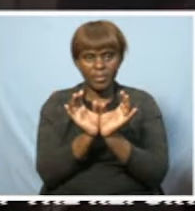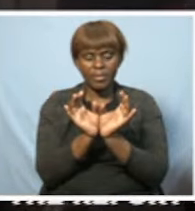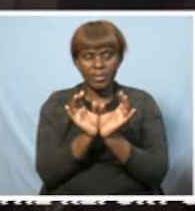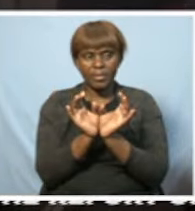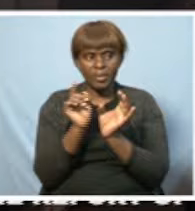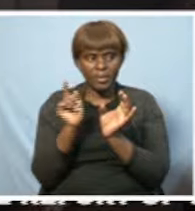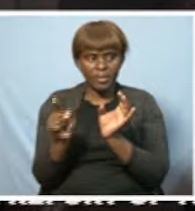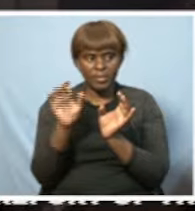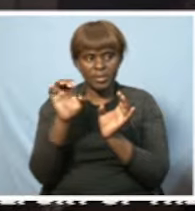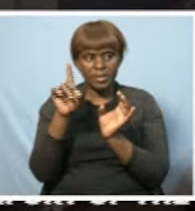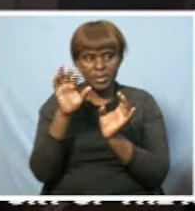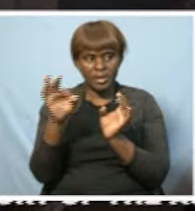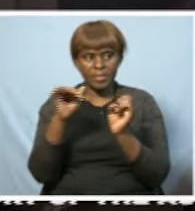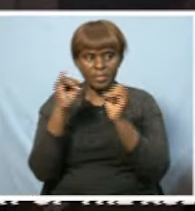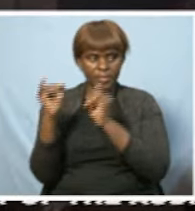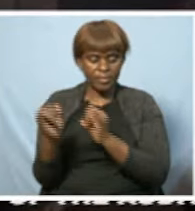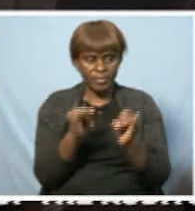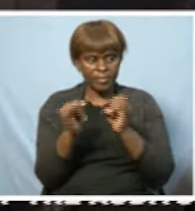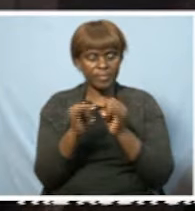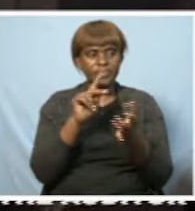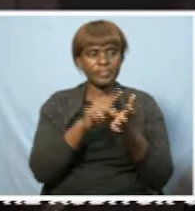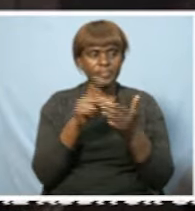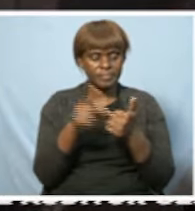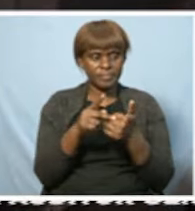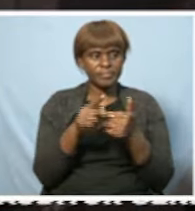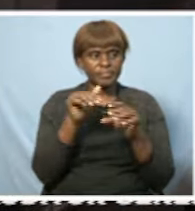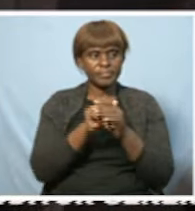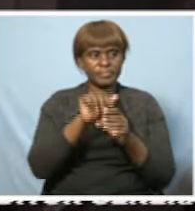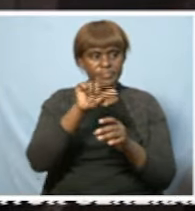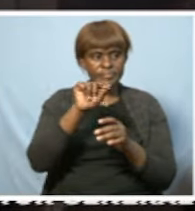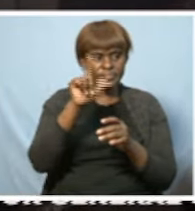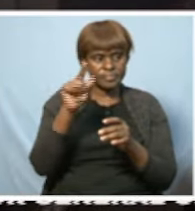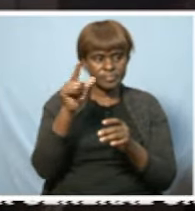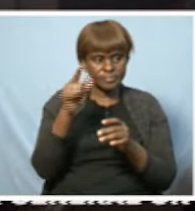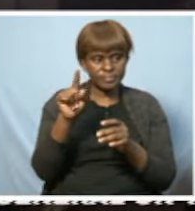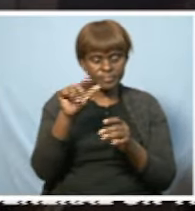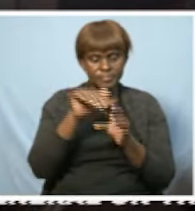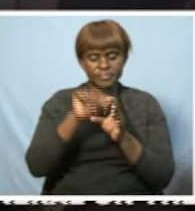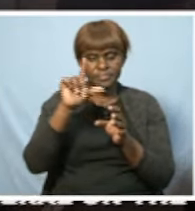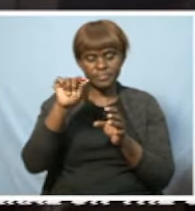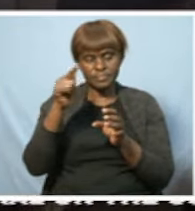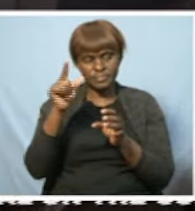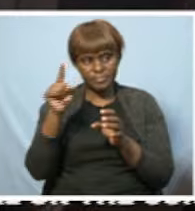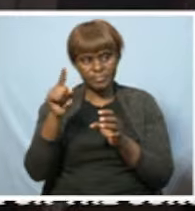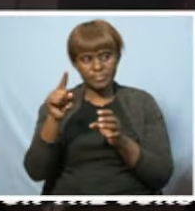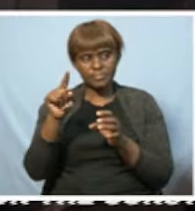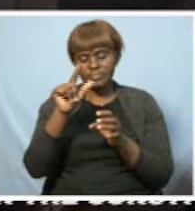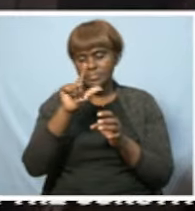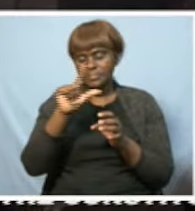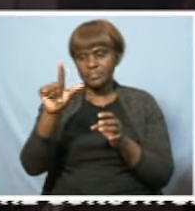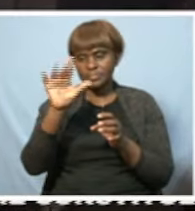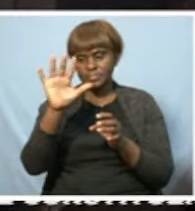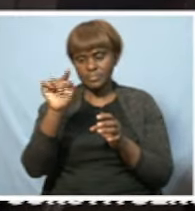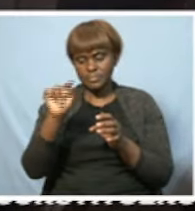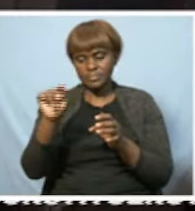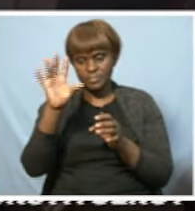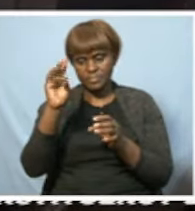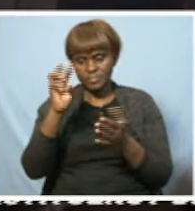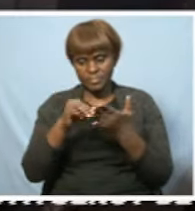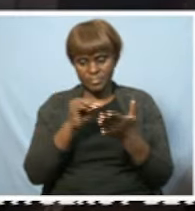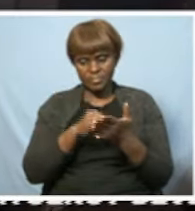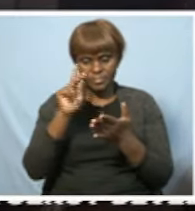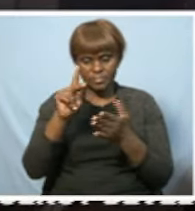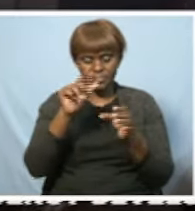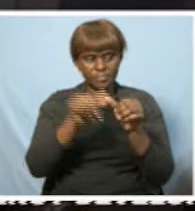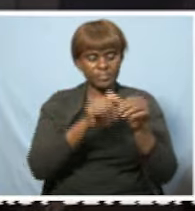since the implementation of this CDF program in 2021, it was 25.7 million kwacha per